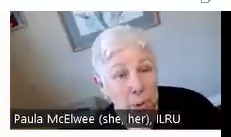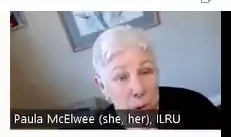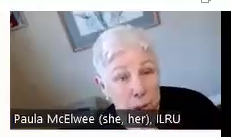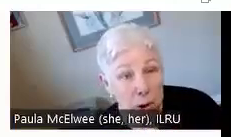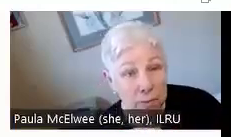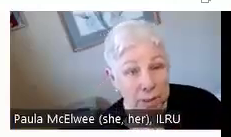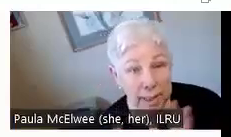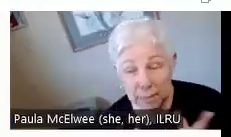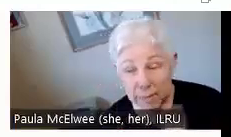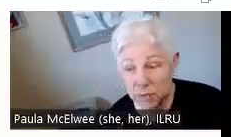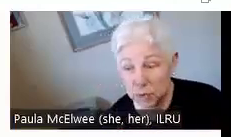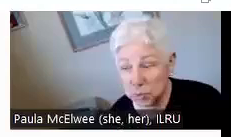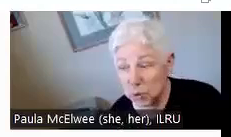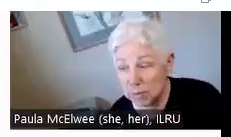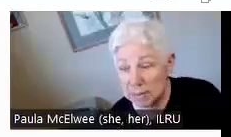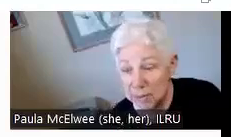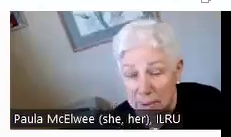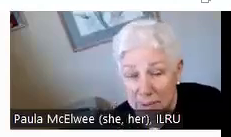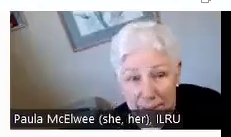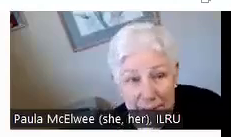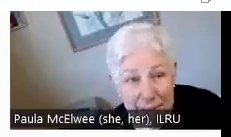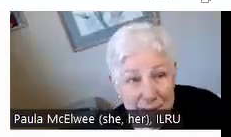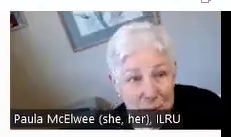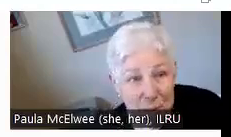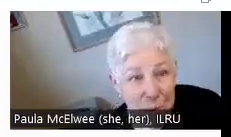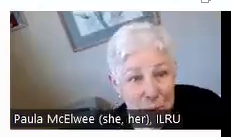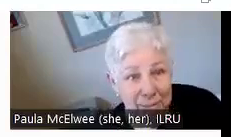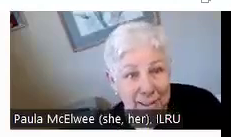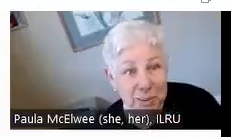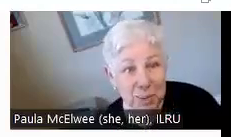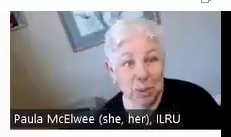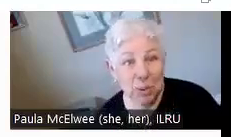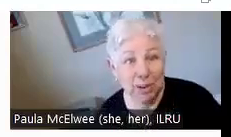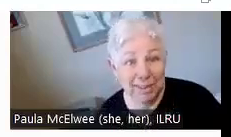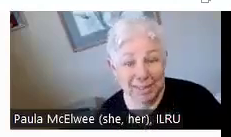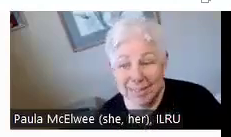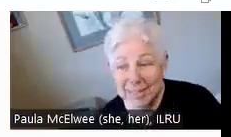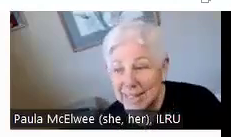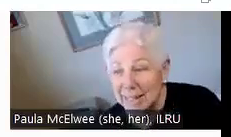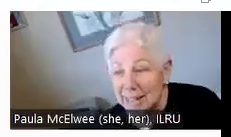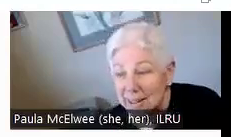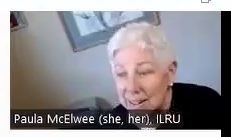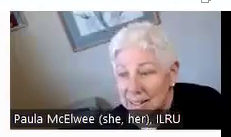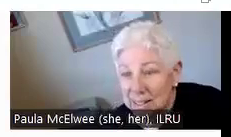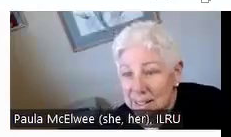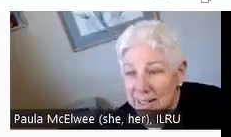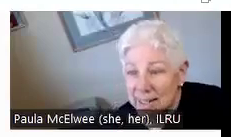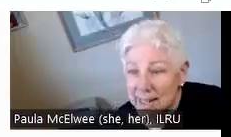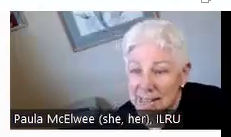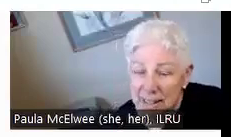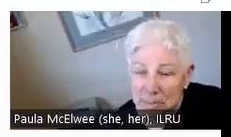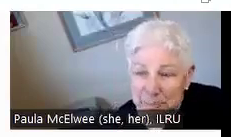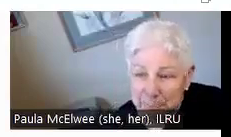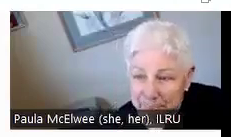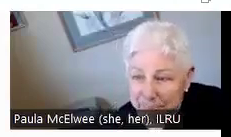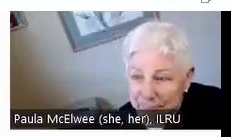we'll turn that recording off at the end of this first part. So just so you're aware that that's what's going on. All right, let's look at the